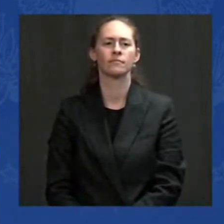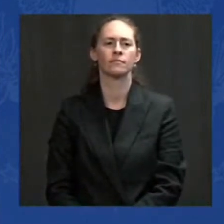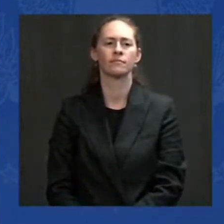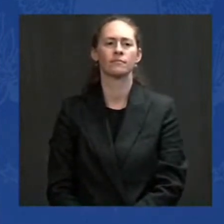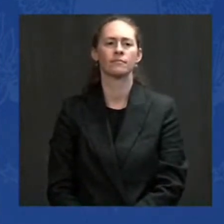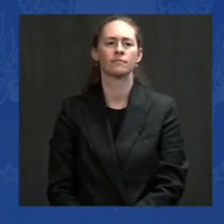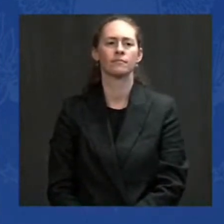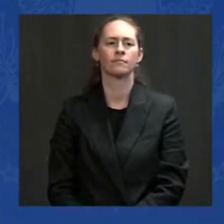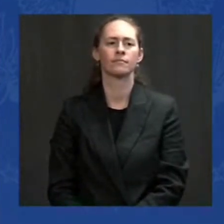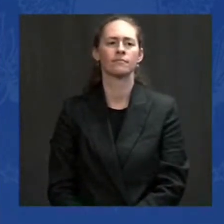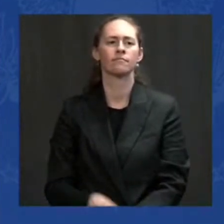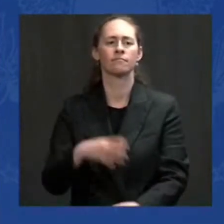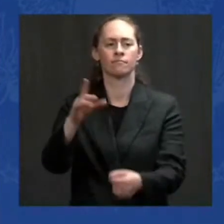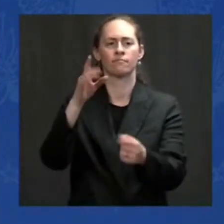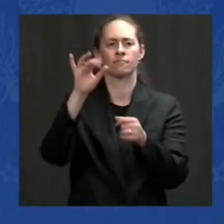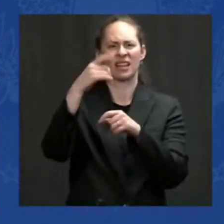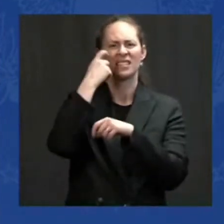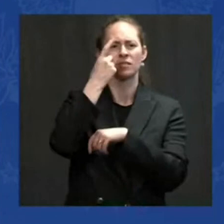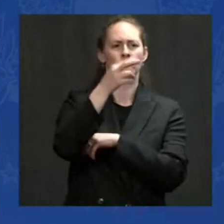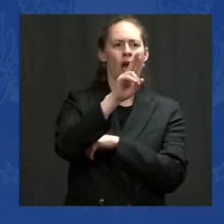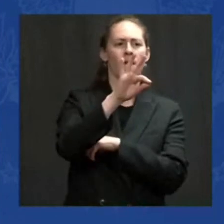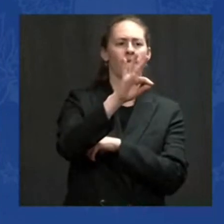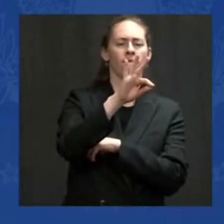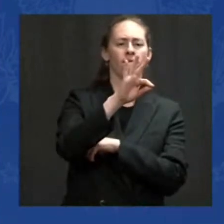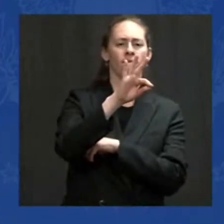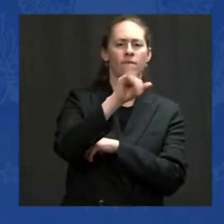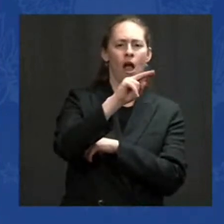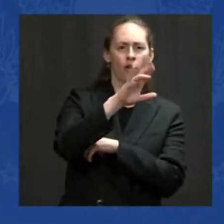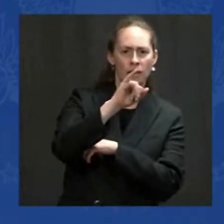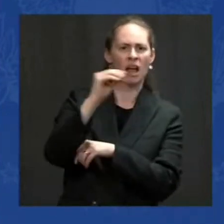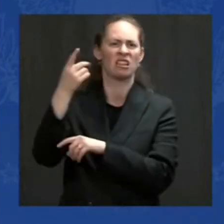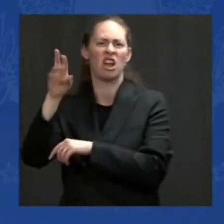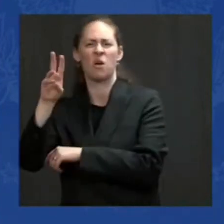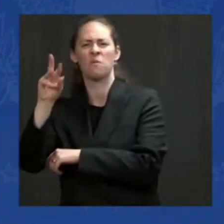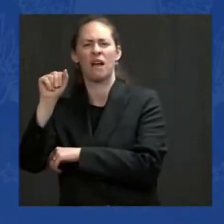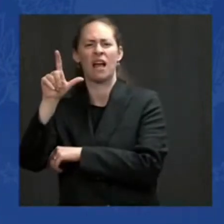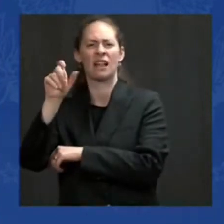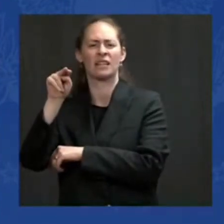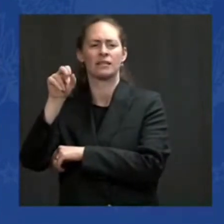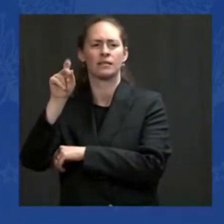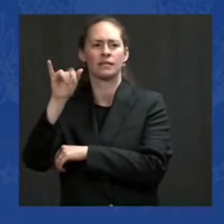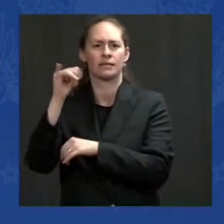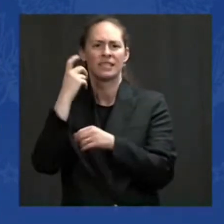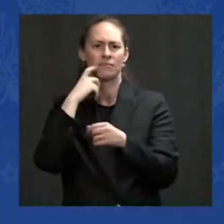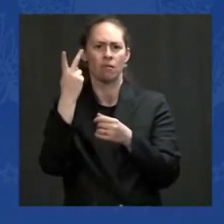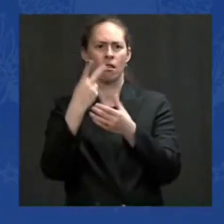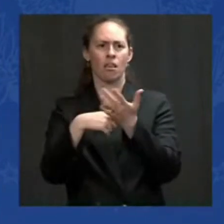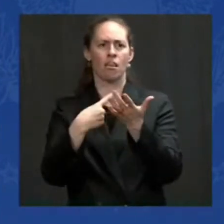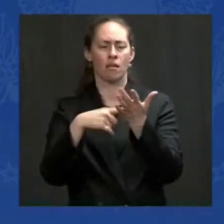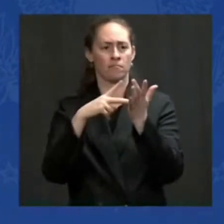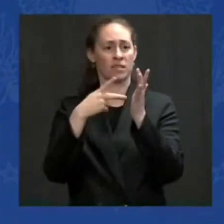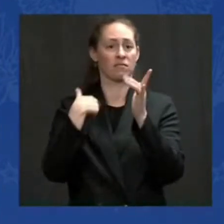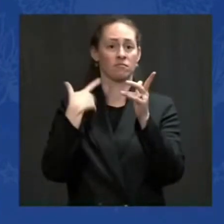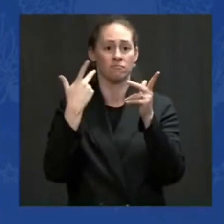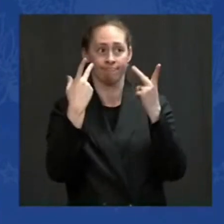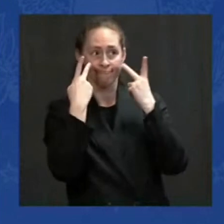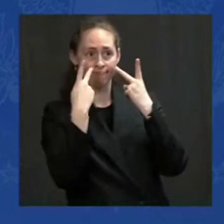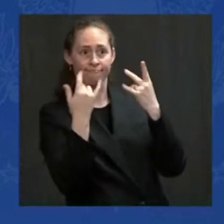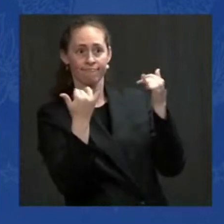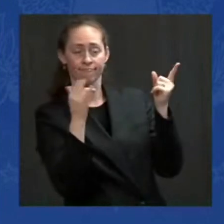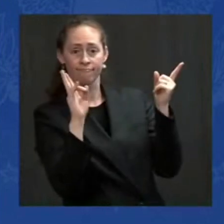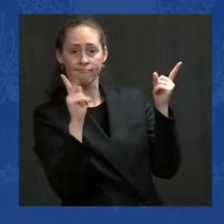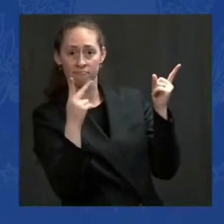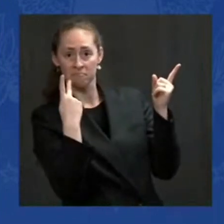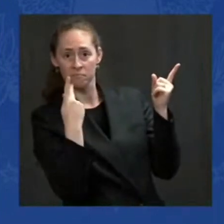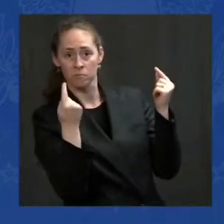Dr. Fauci, that are we going to be looking at going the way of the UK and start leaving it up to individual people to